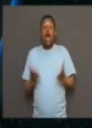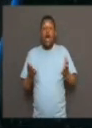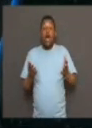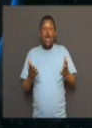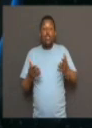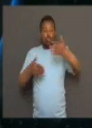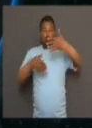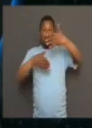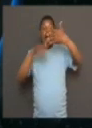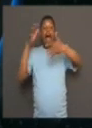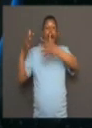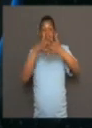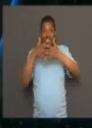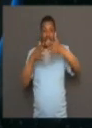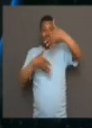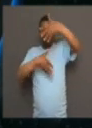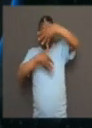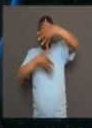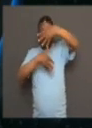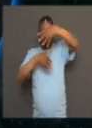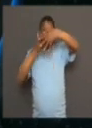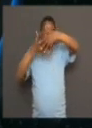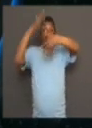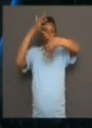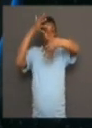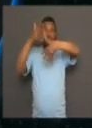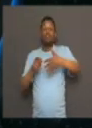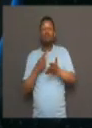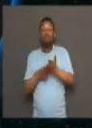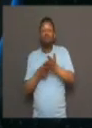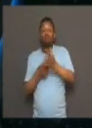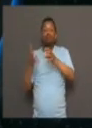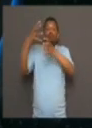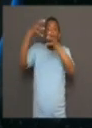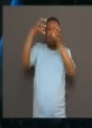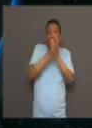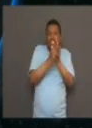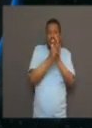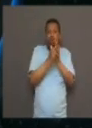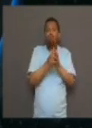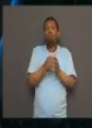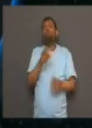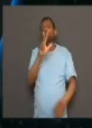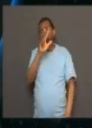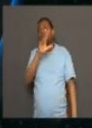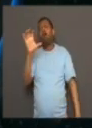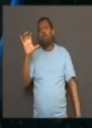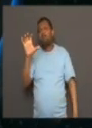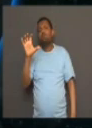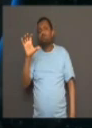North America, despite its size, contains only